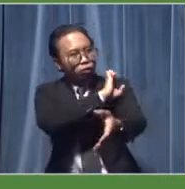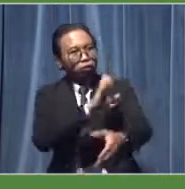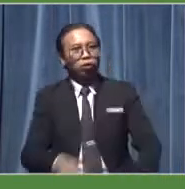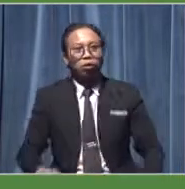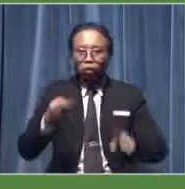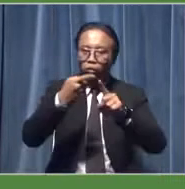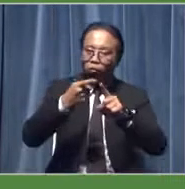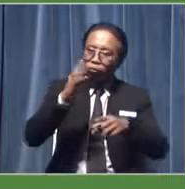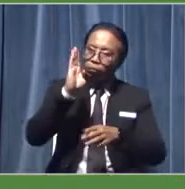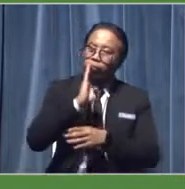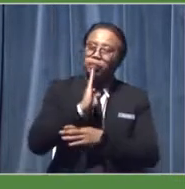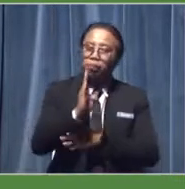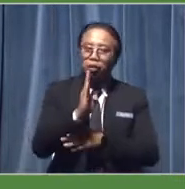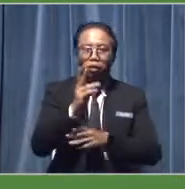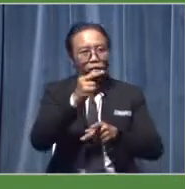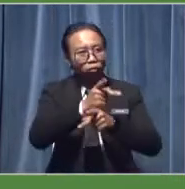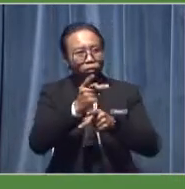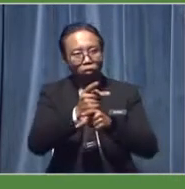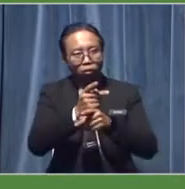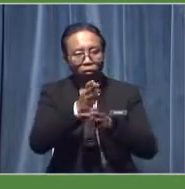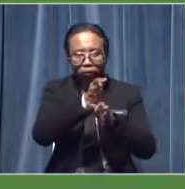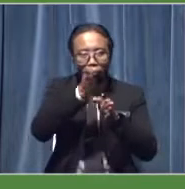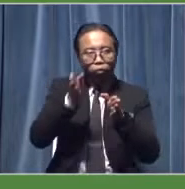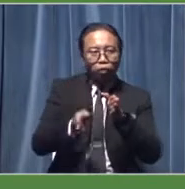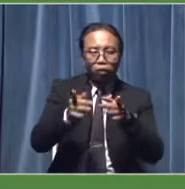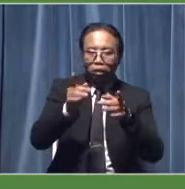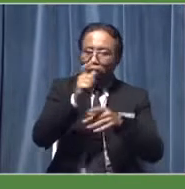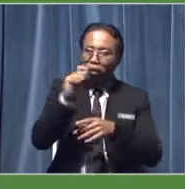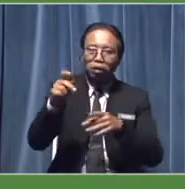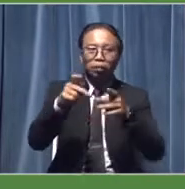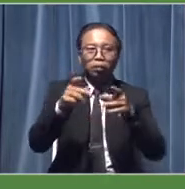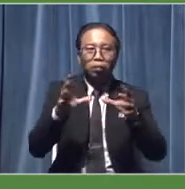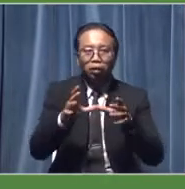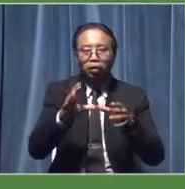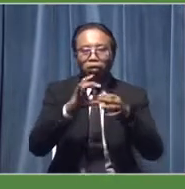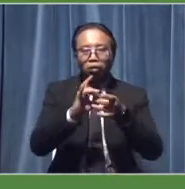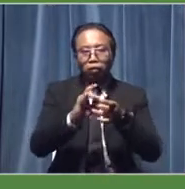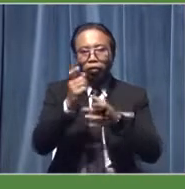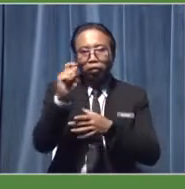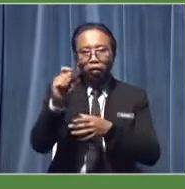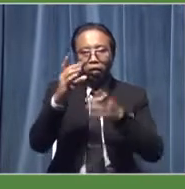to be stored between the plates of the capacitor.